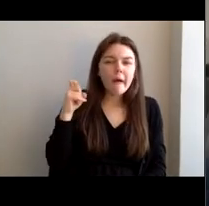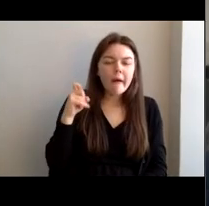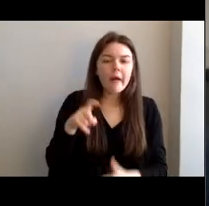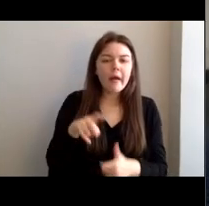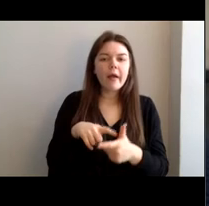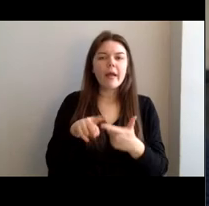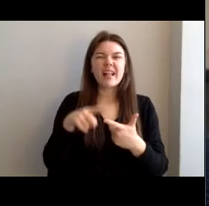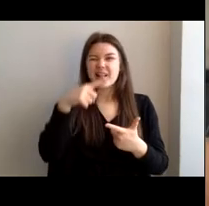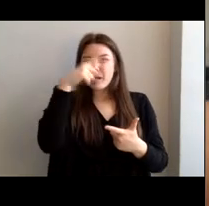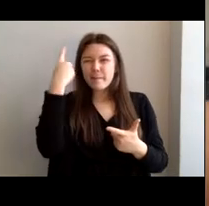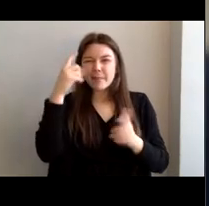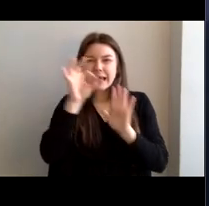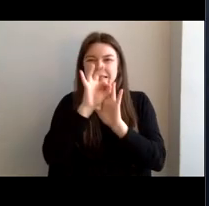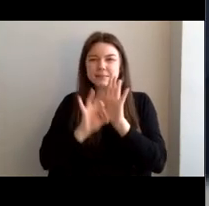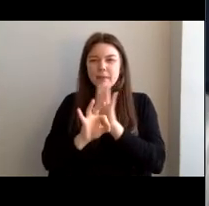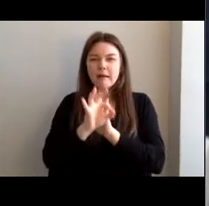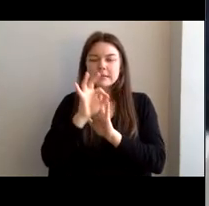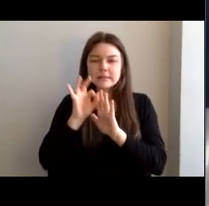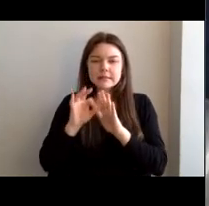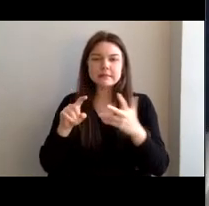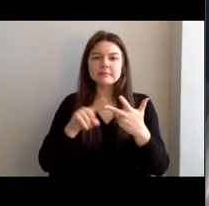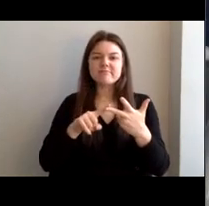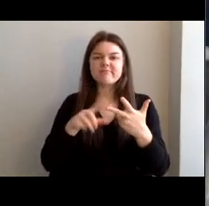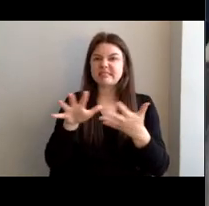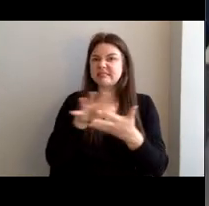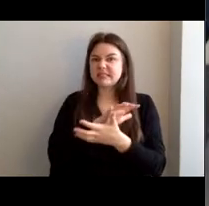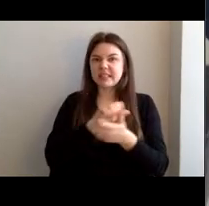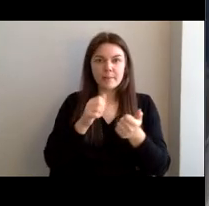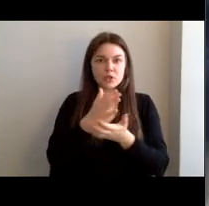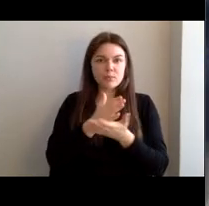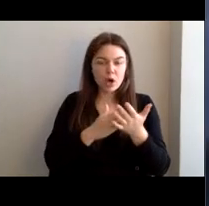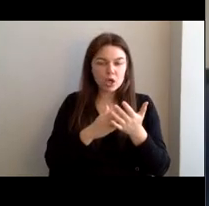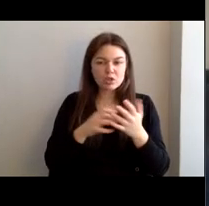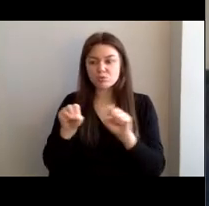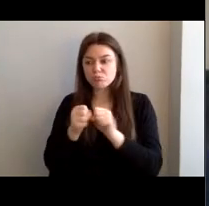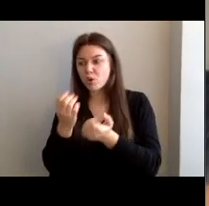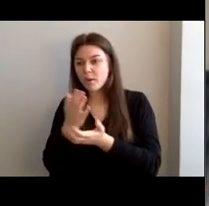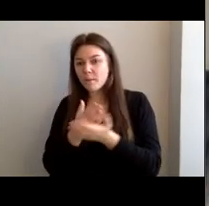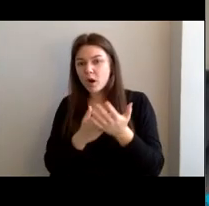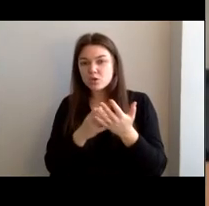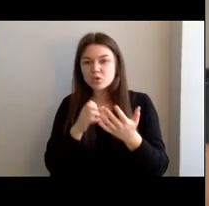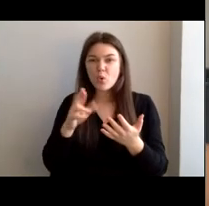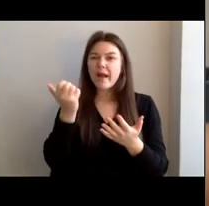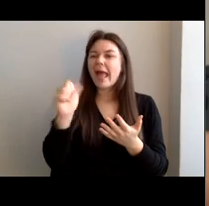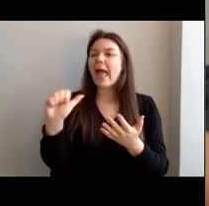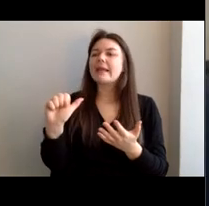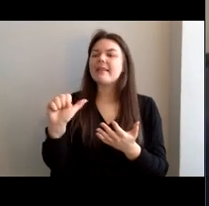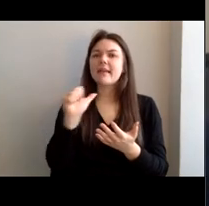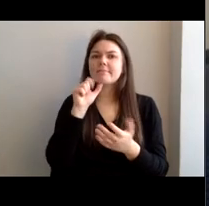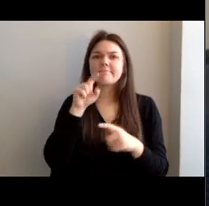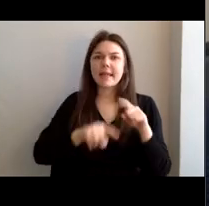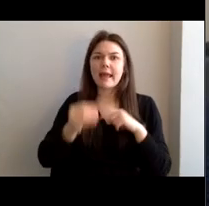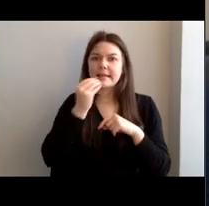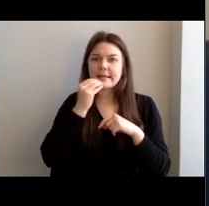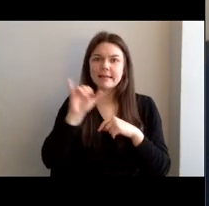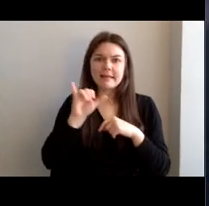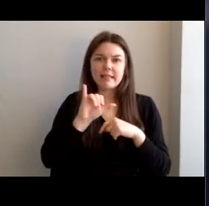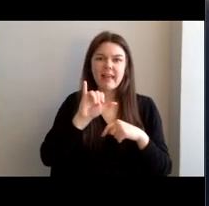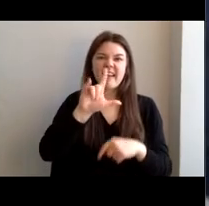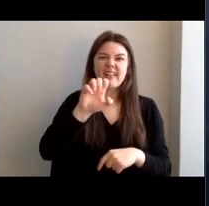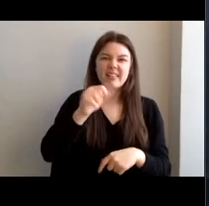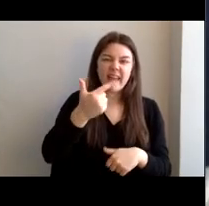black spots, damaged or broken pieces, and the presence of any inedible material like legs,